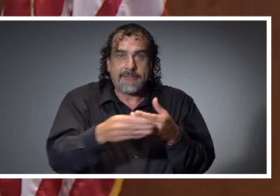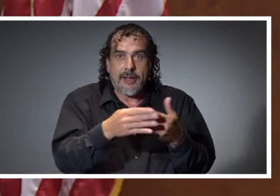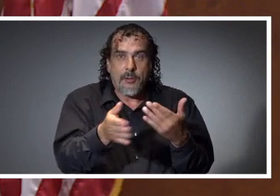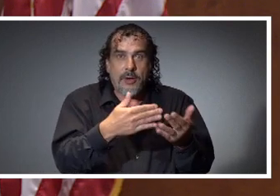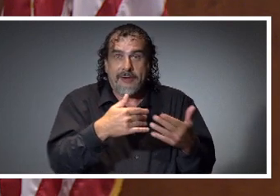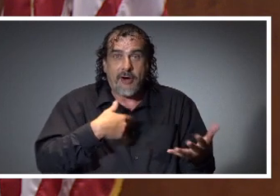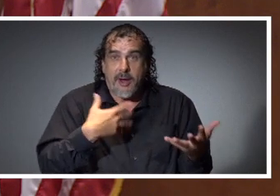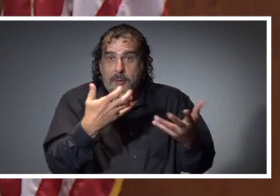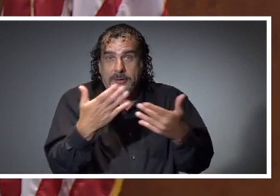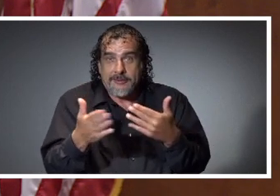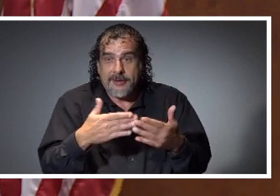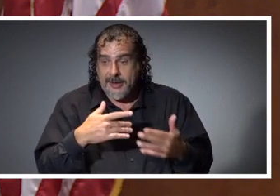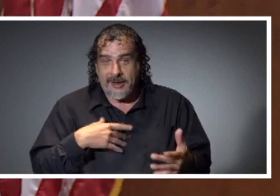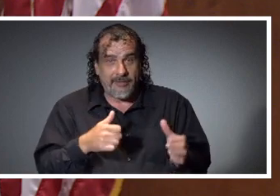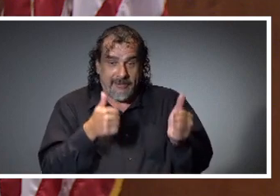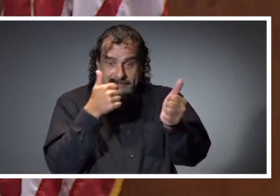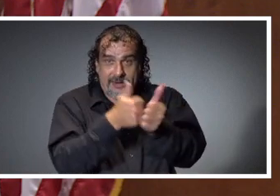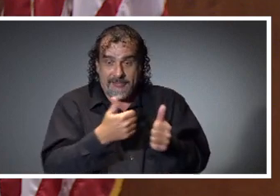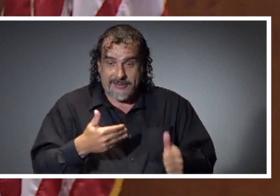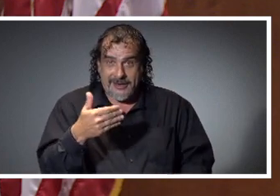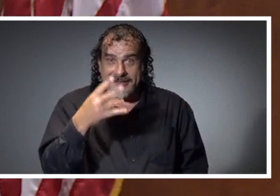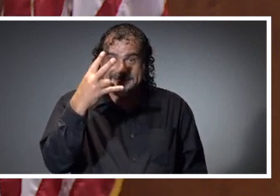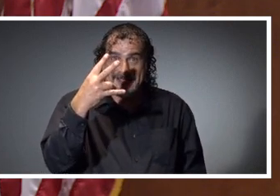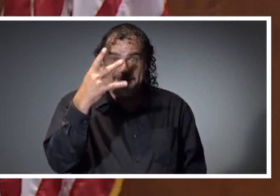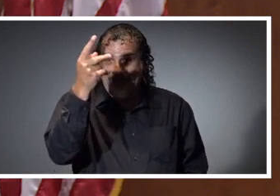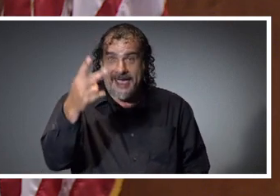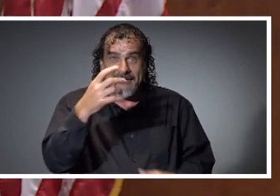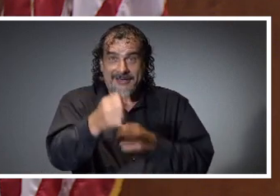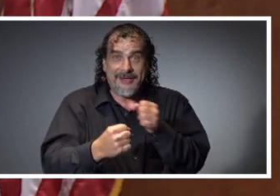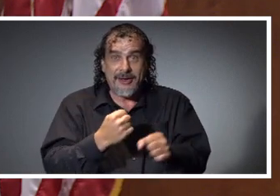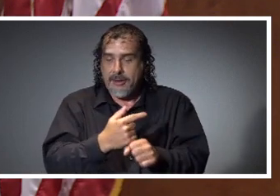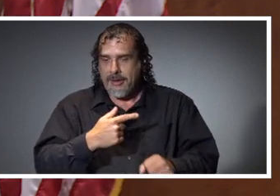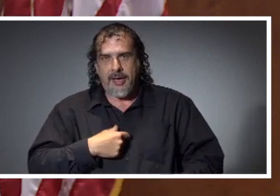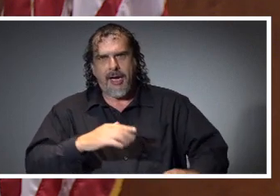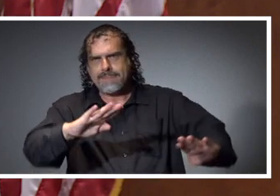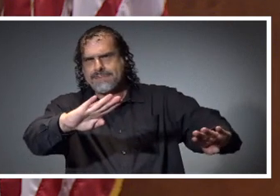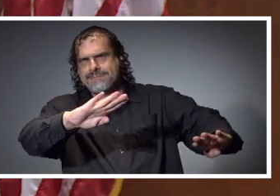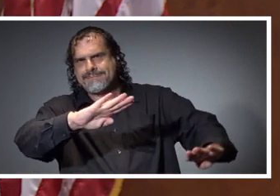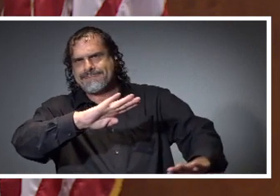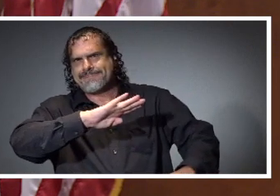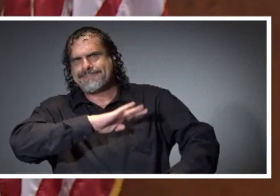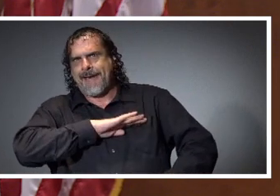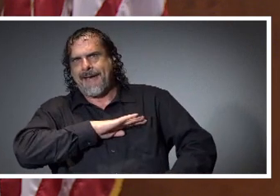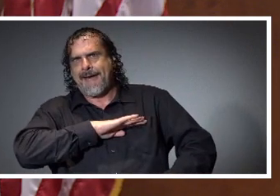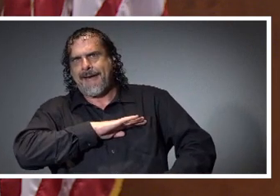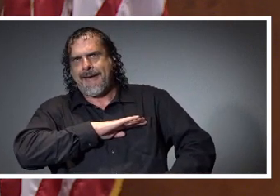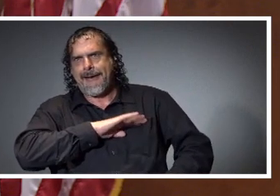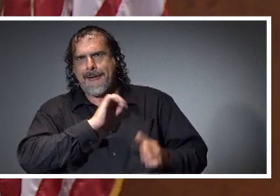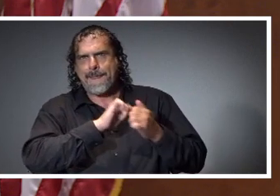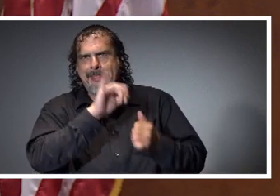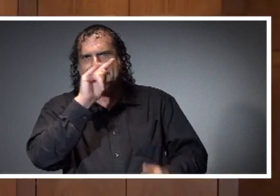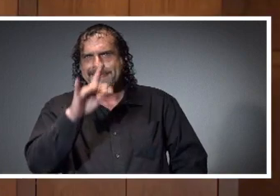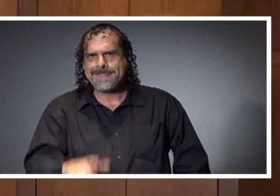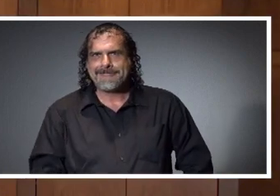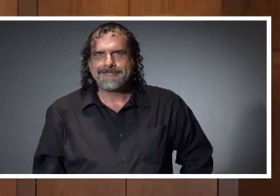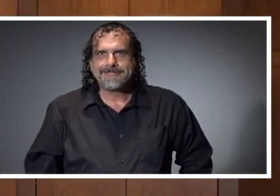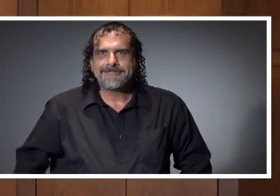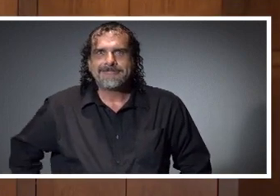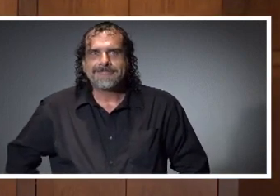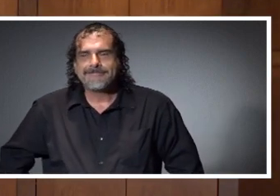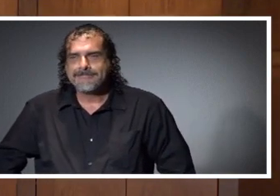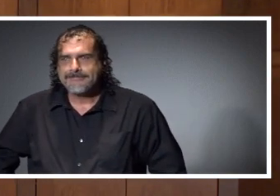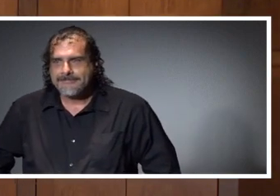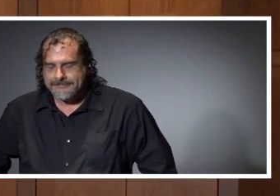that model over the next 7.5 years, I'll be extremely pleased with the veto process.